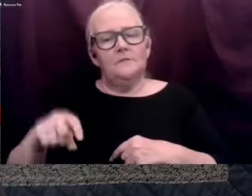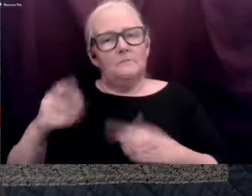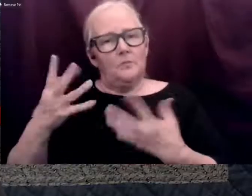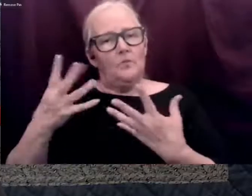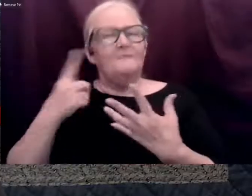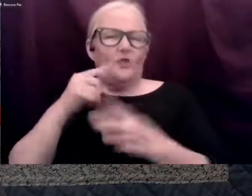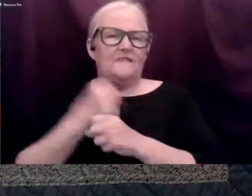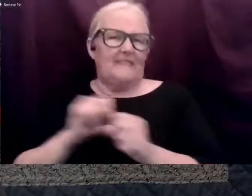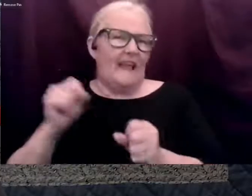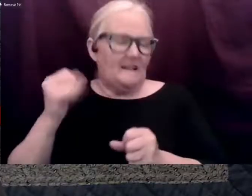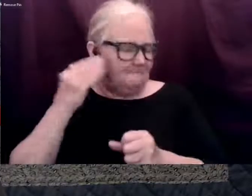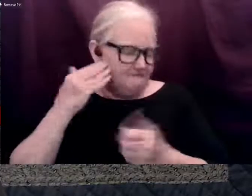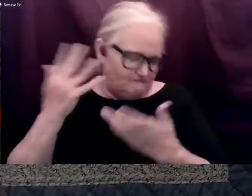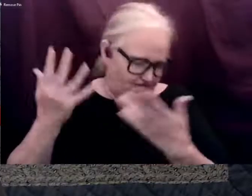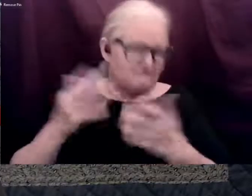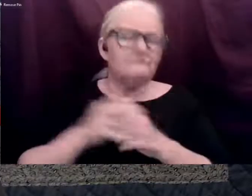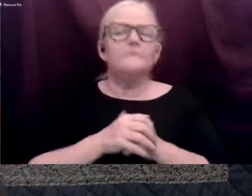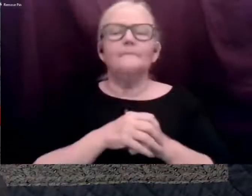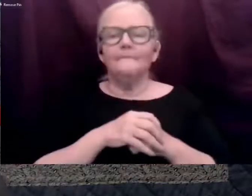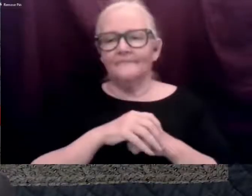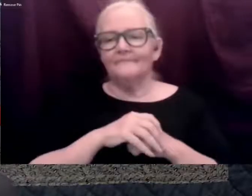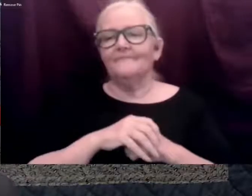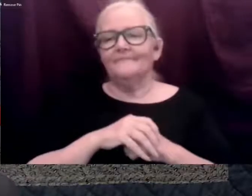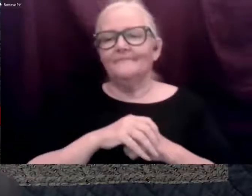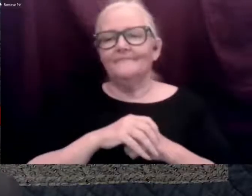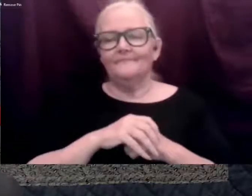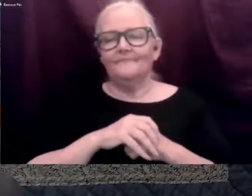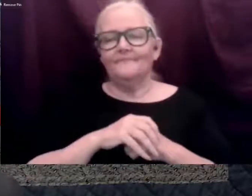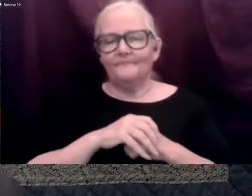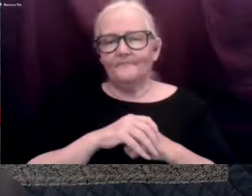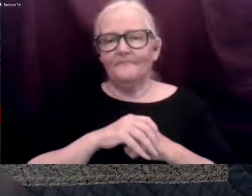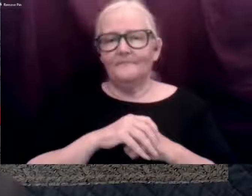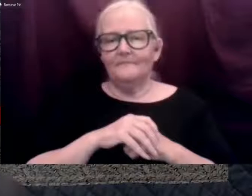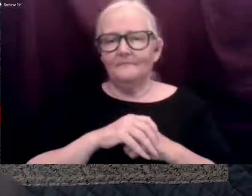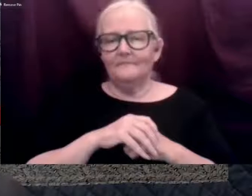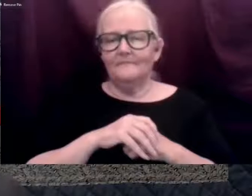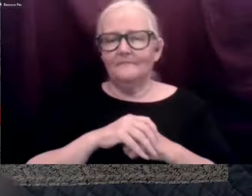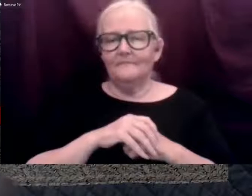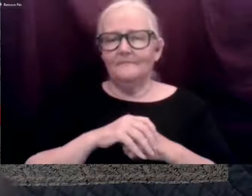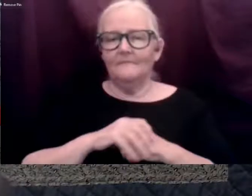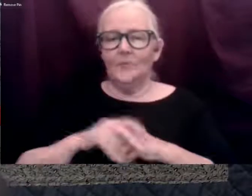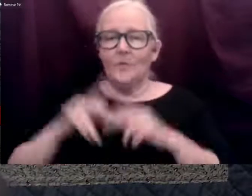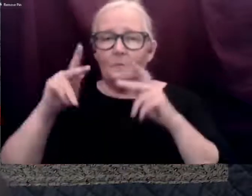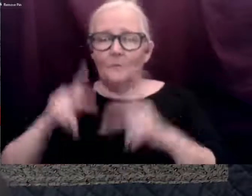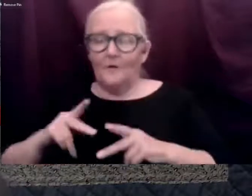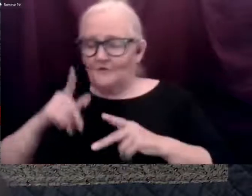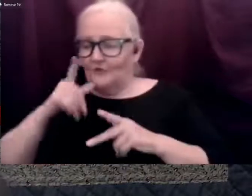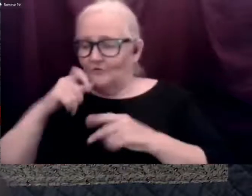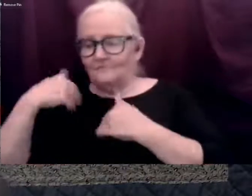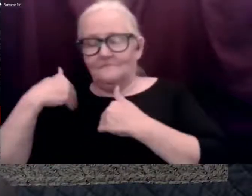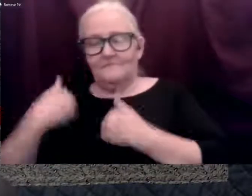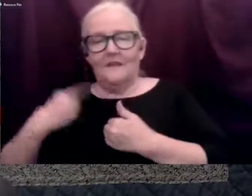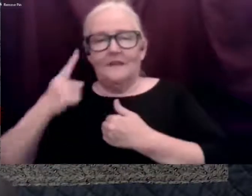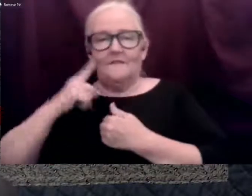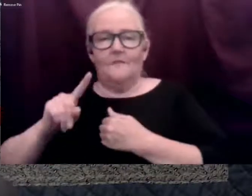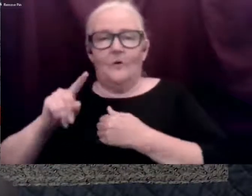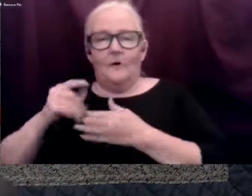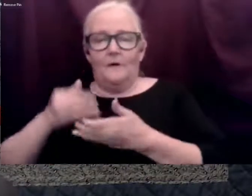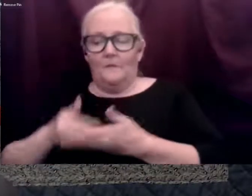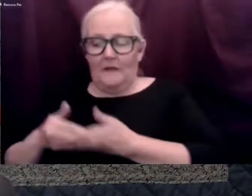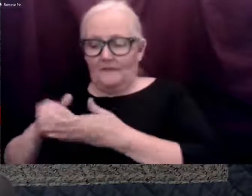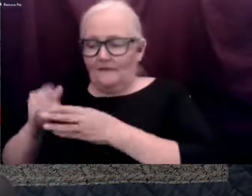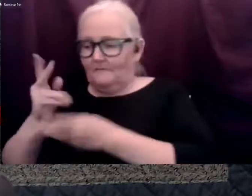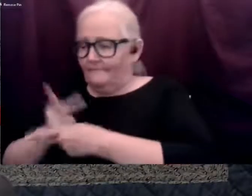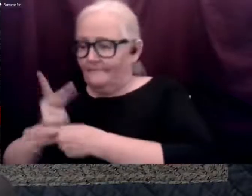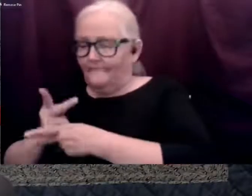The member who coordinated all of the nursery care would bring baby John into the sanctuary, and he